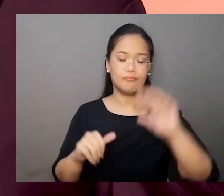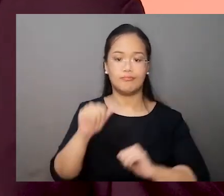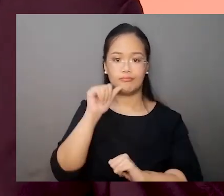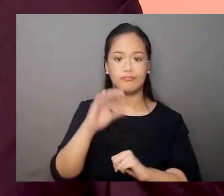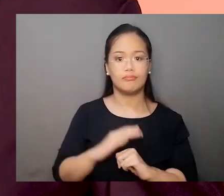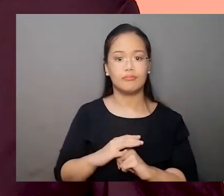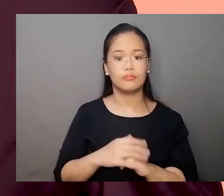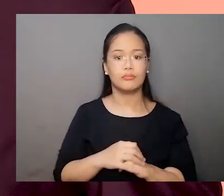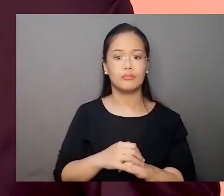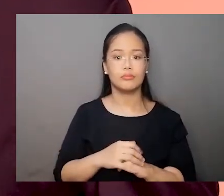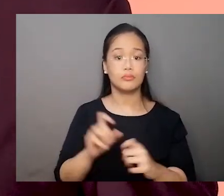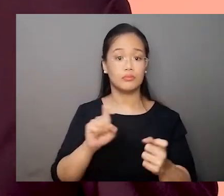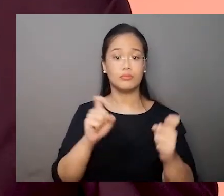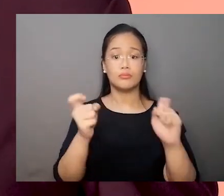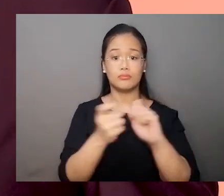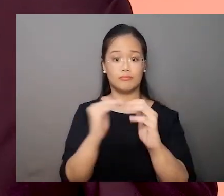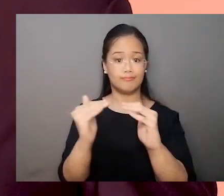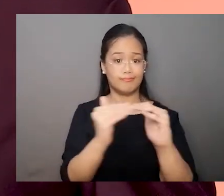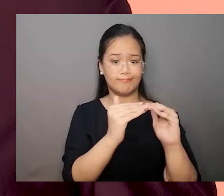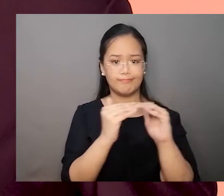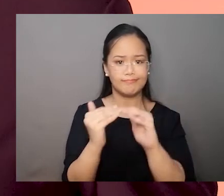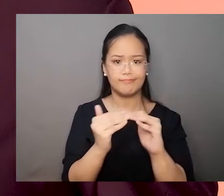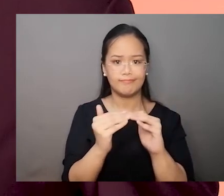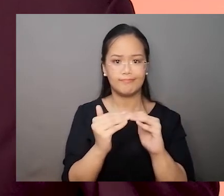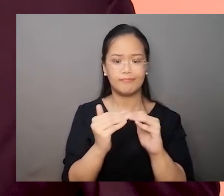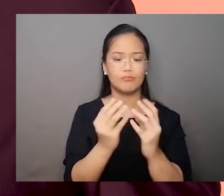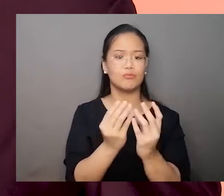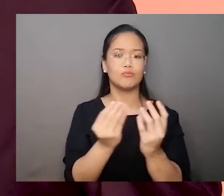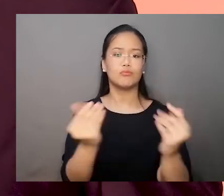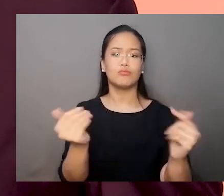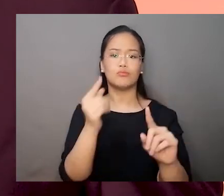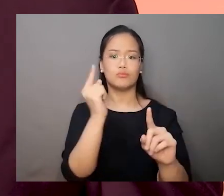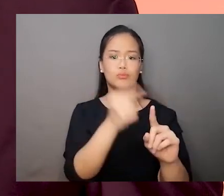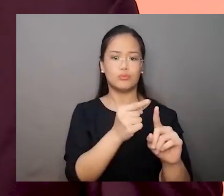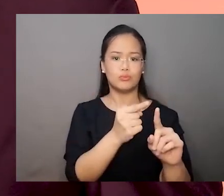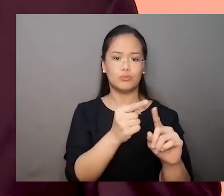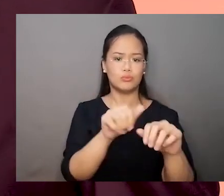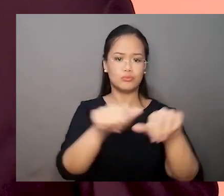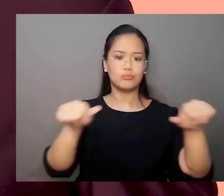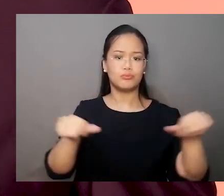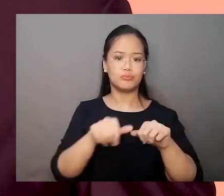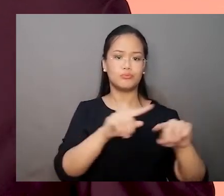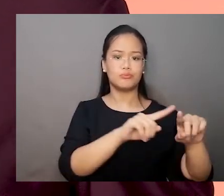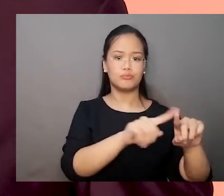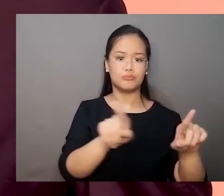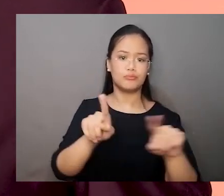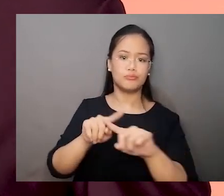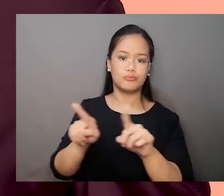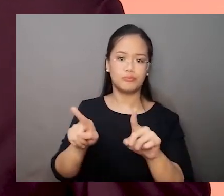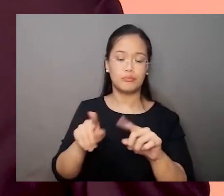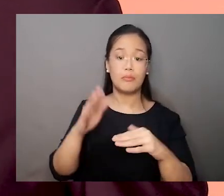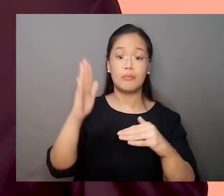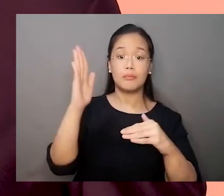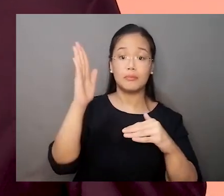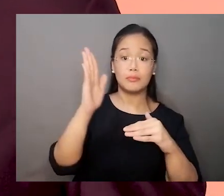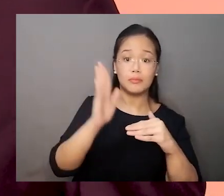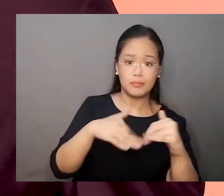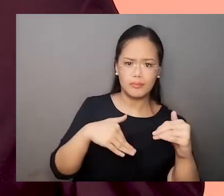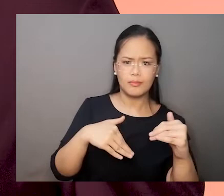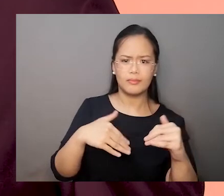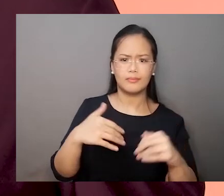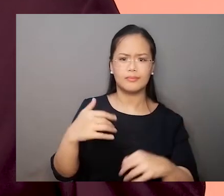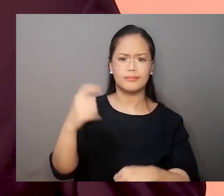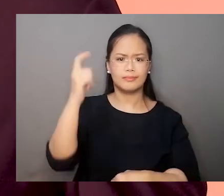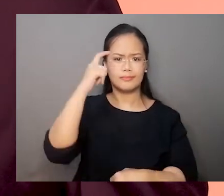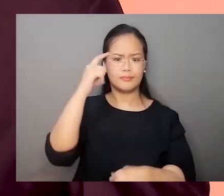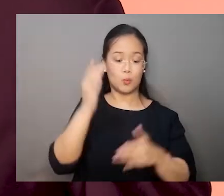equality, which acknowledges and addresses areas of differences rather than treating women and men in an